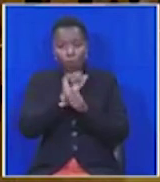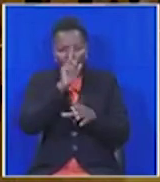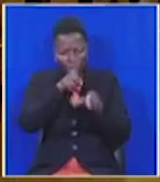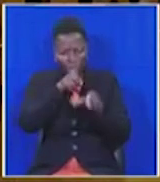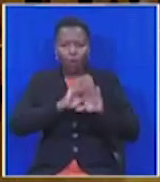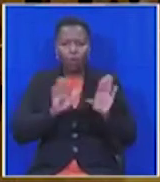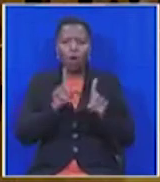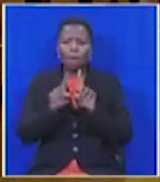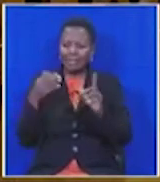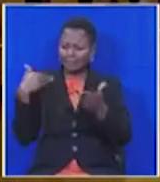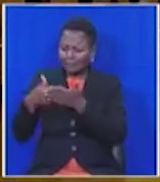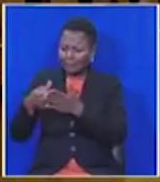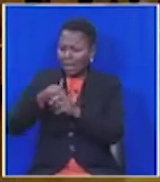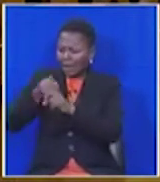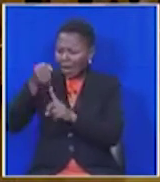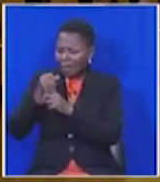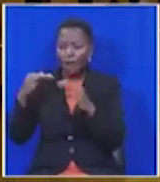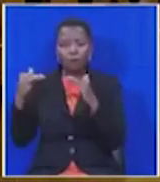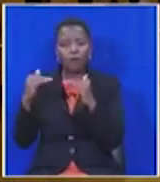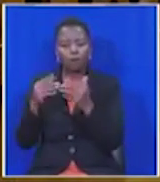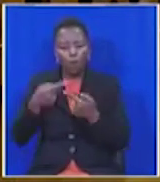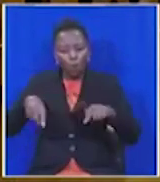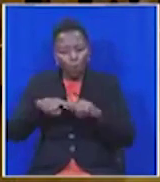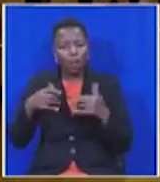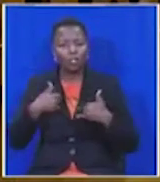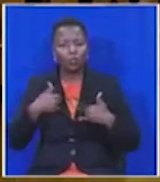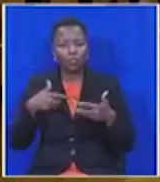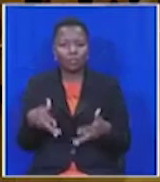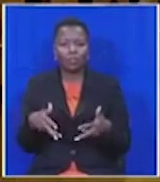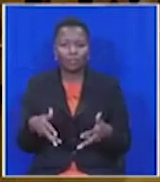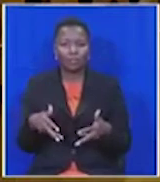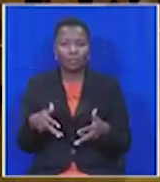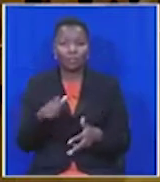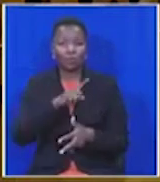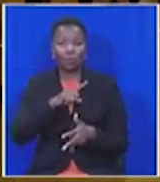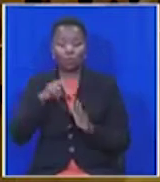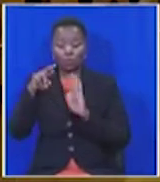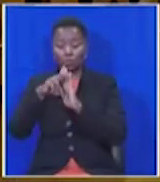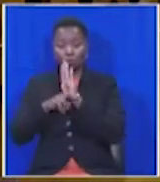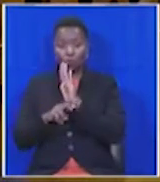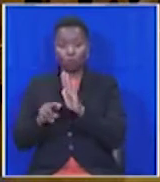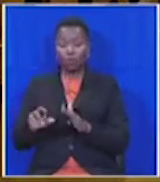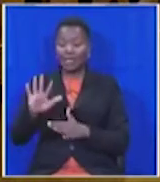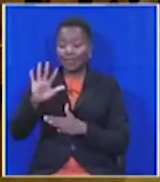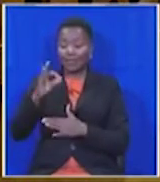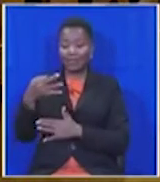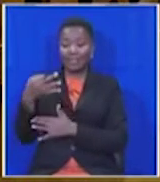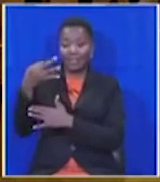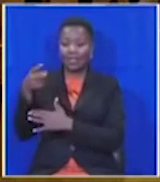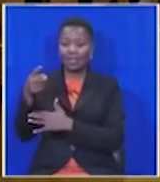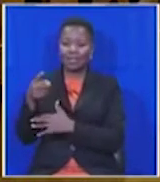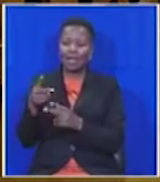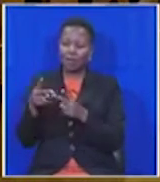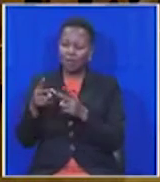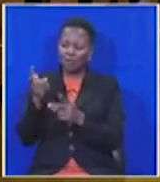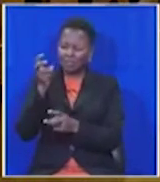hard-won democracy that we all enjoy today. And that is why Rule 53 was probably one of the most